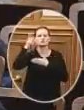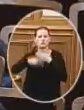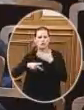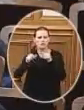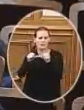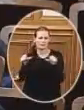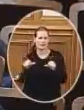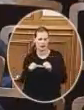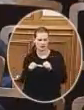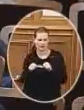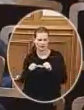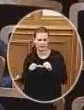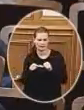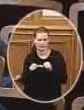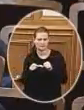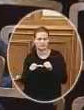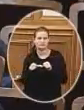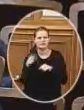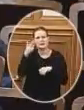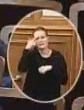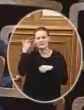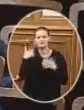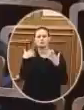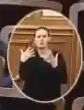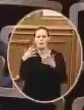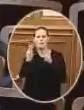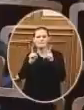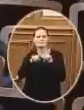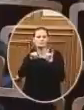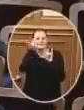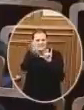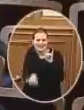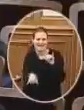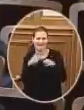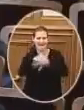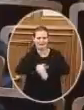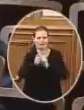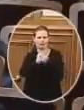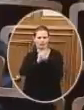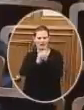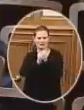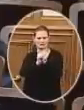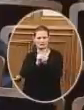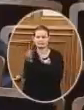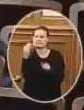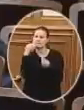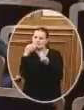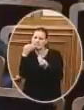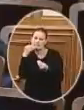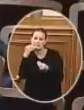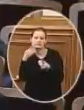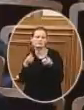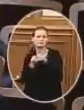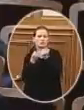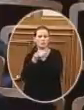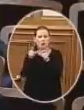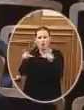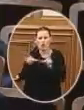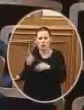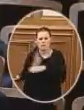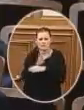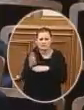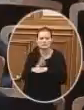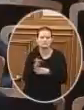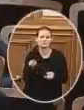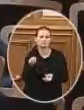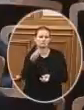5 o'clock and people go to the cultural facilities or they go to the local businesses and support the local businesses, they're helping everybody. They're